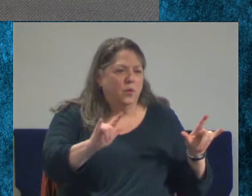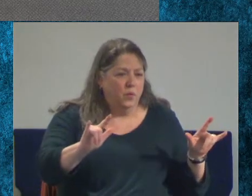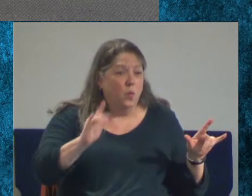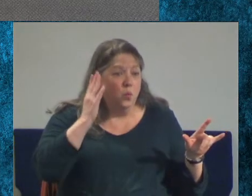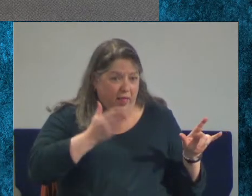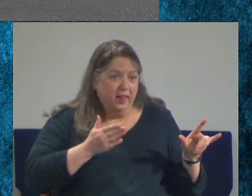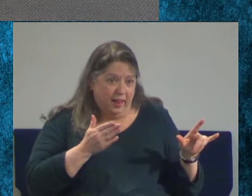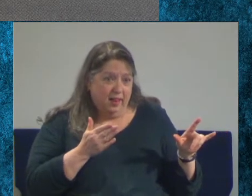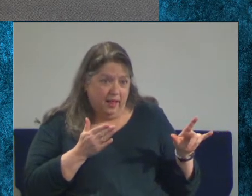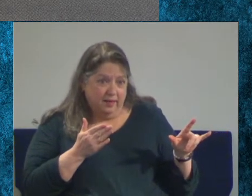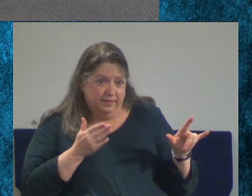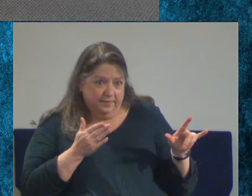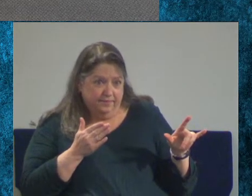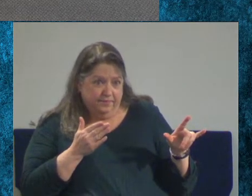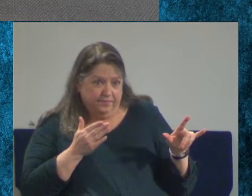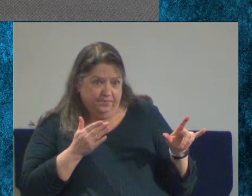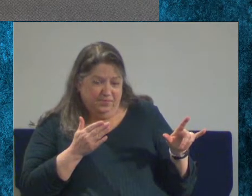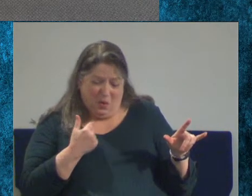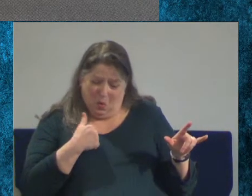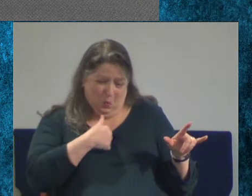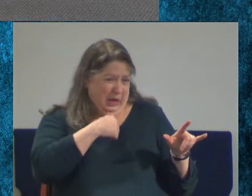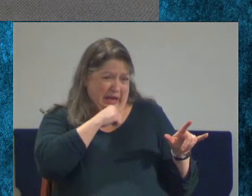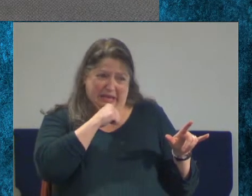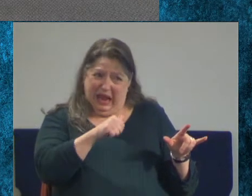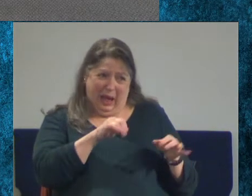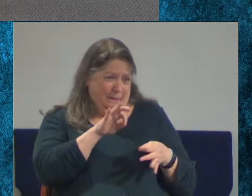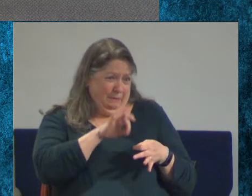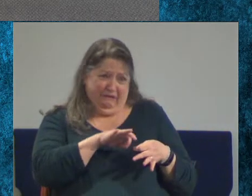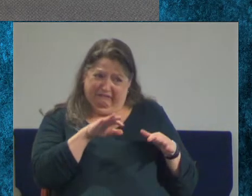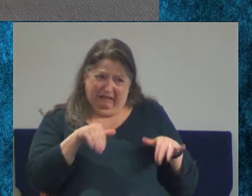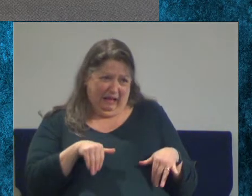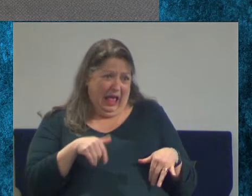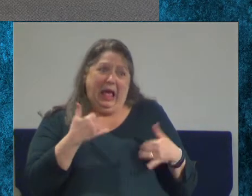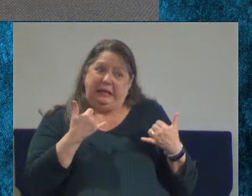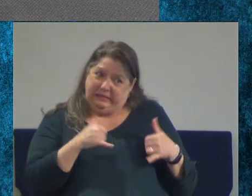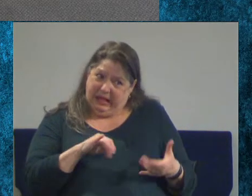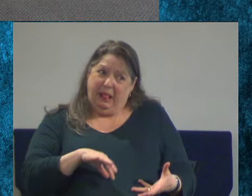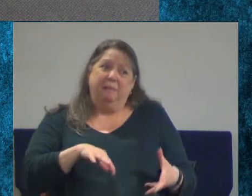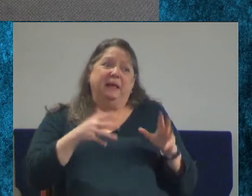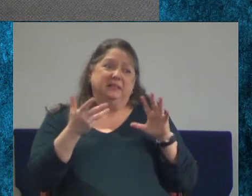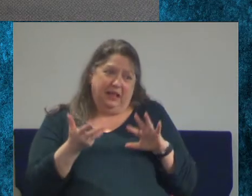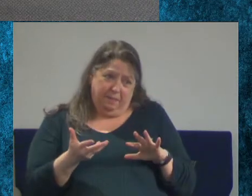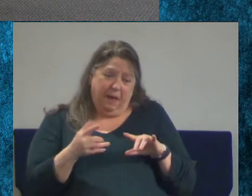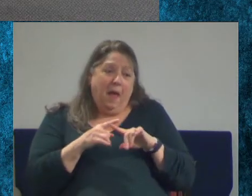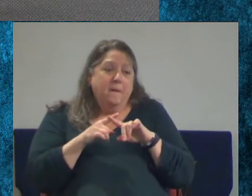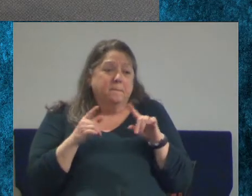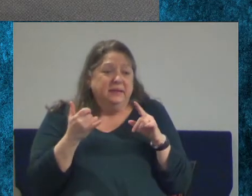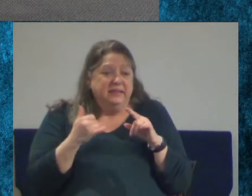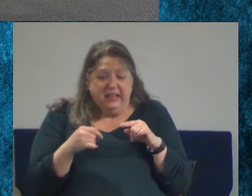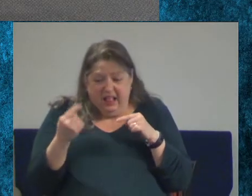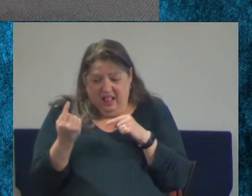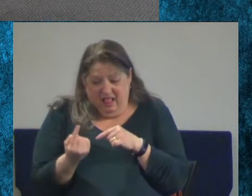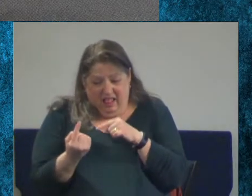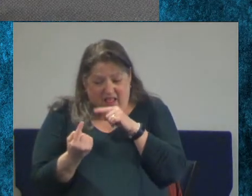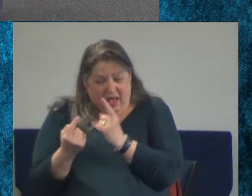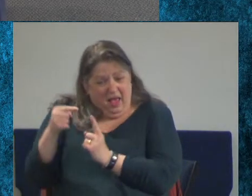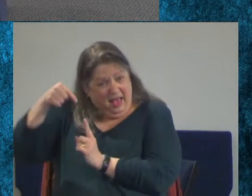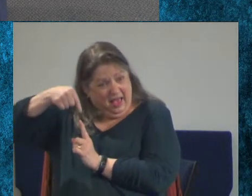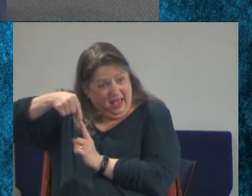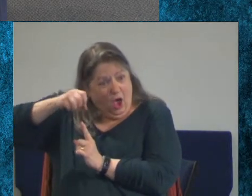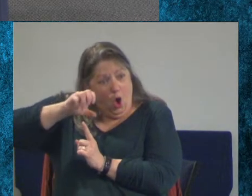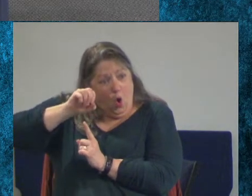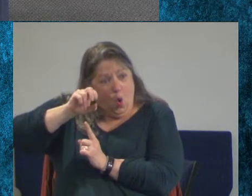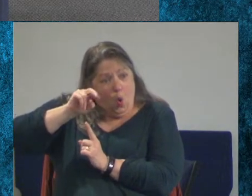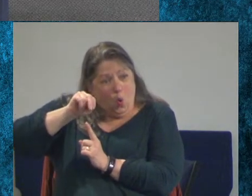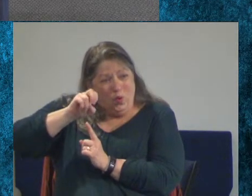Christ. Imperfect as we are, as was Onesimus, nonetheless, the love of God is extended through the people of